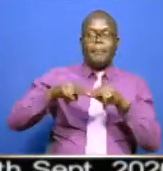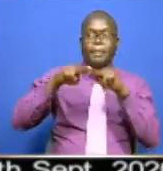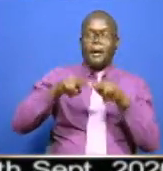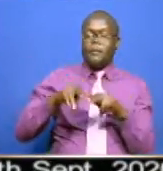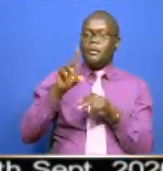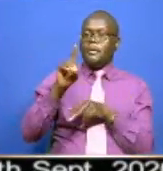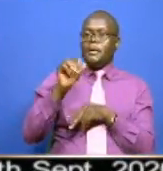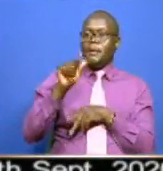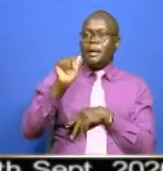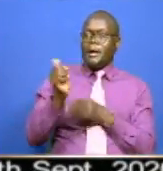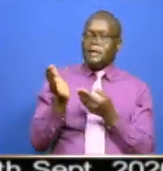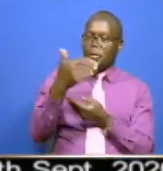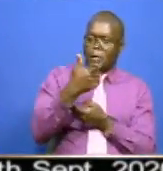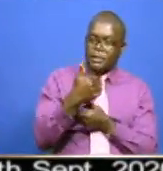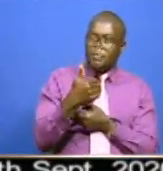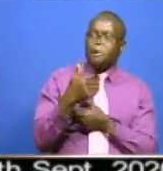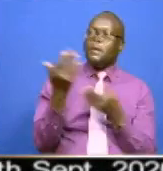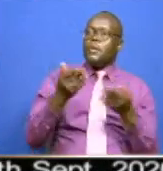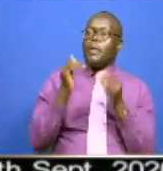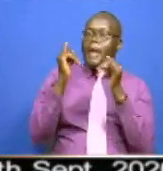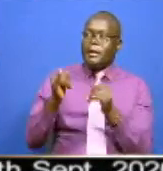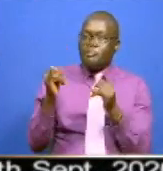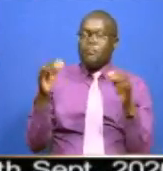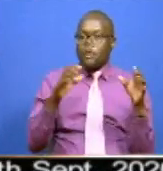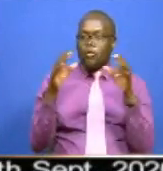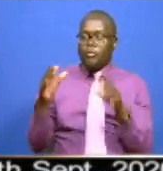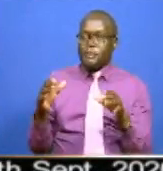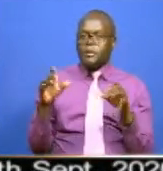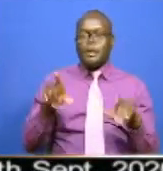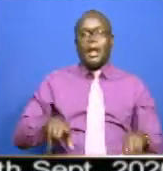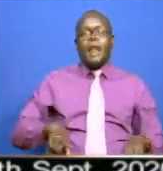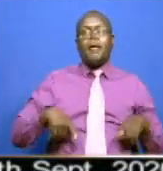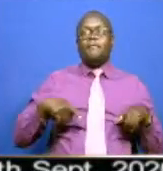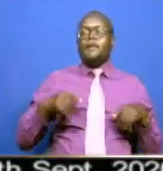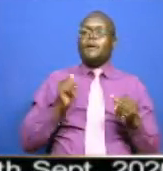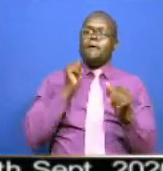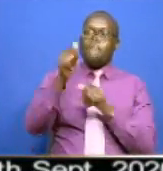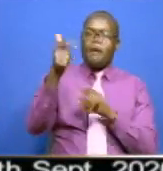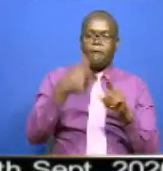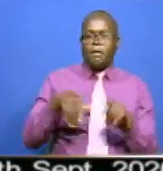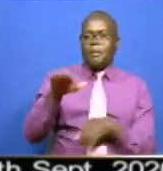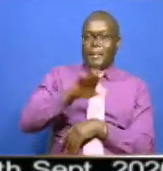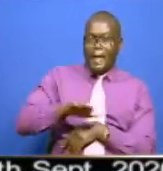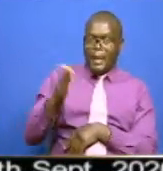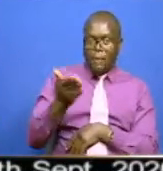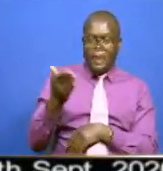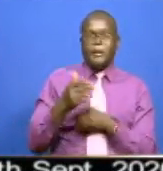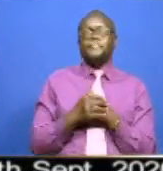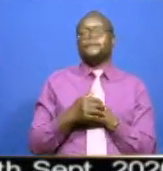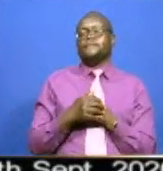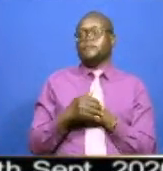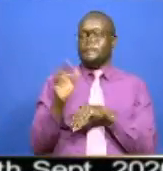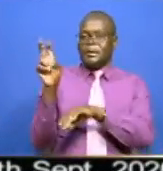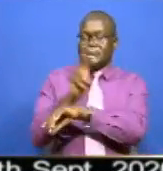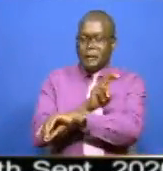collected, where the individuals and the communities living far from areas that are